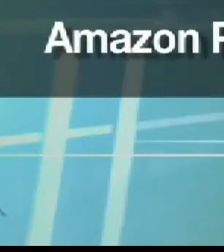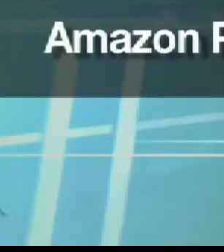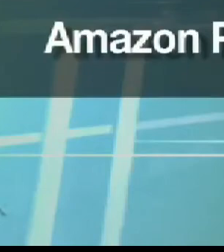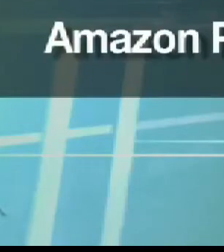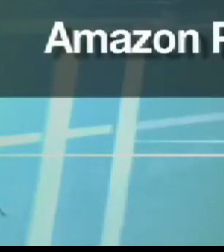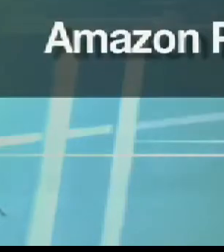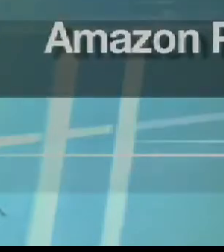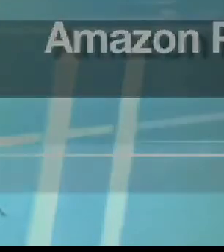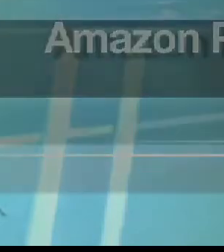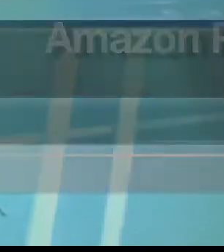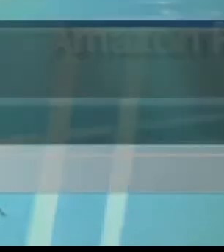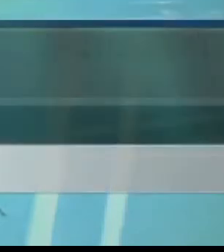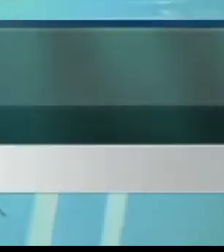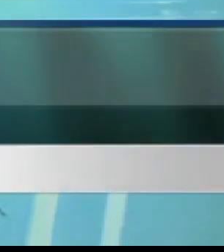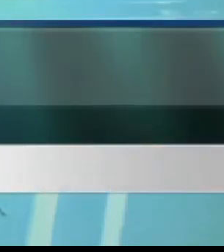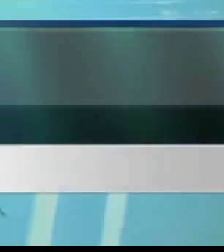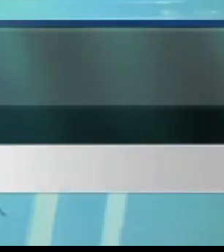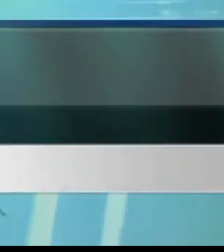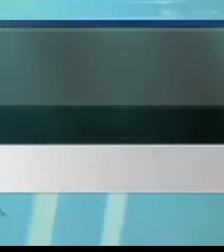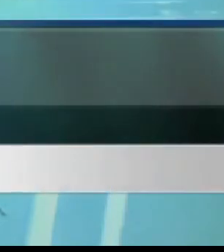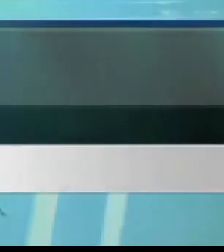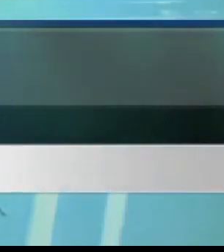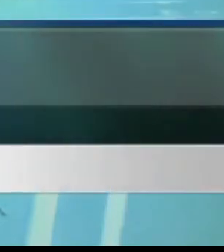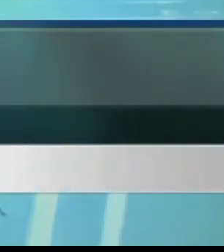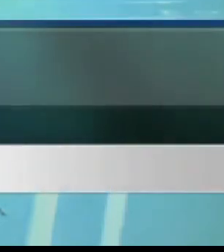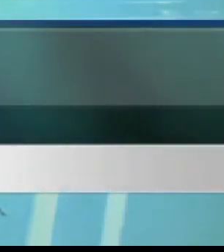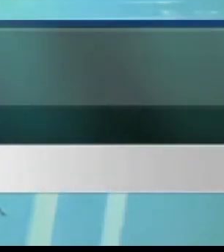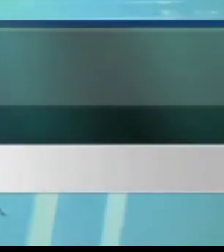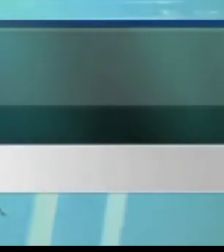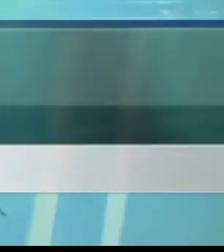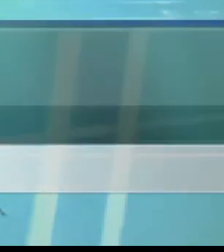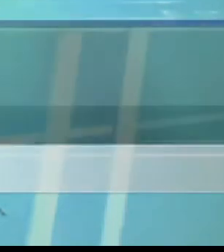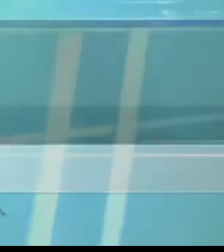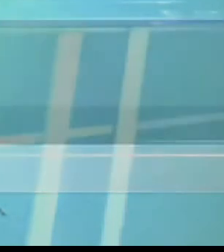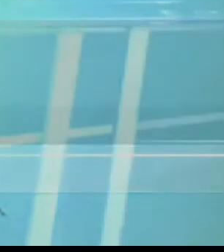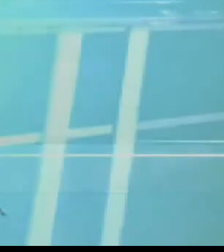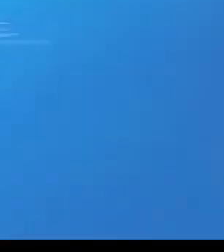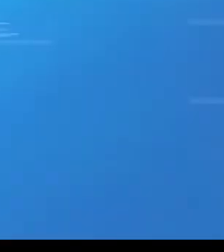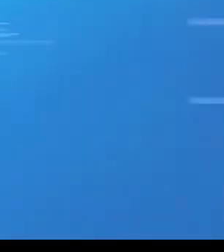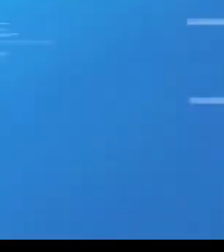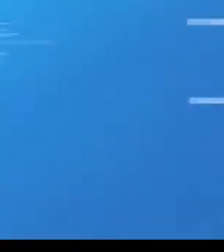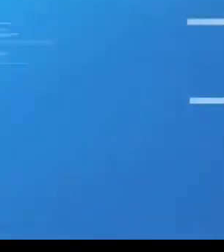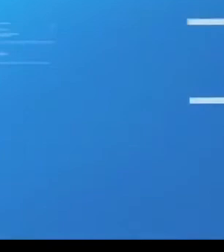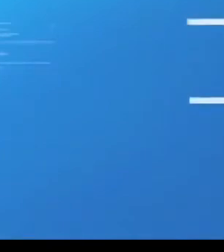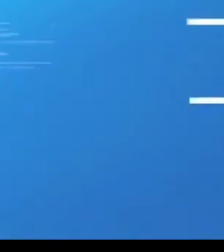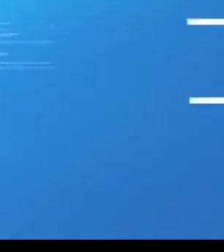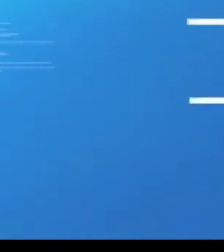the program has operated. That was your Royal Fidelity Business News. I'm Jiminita Swain.